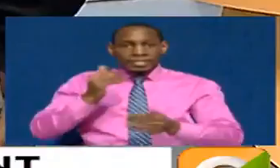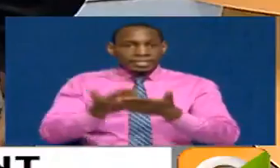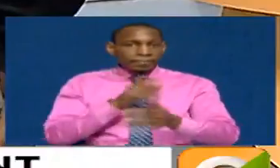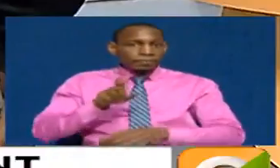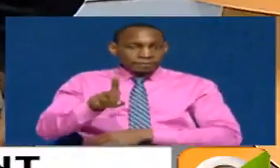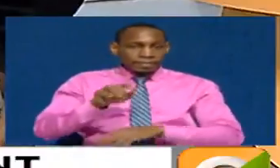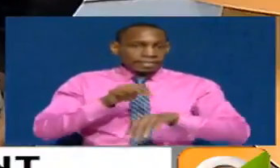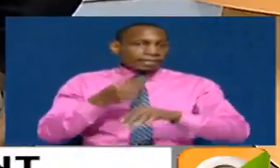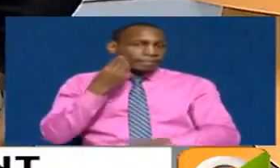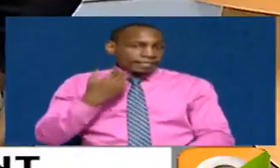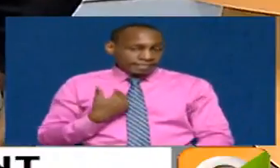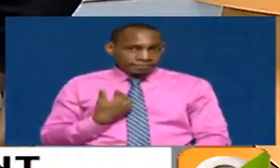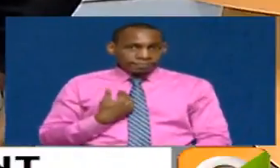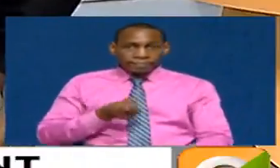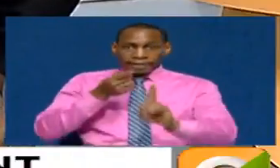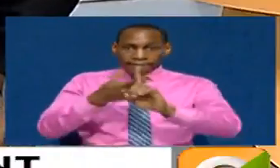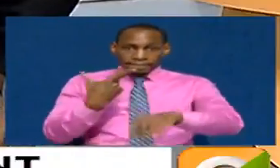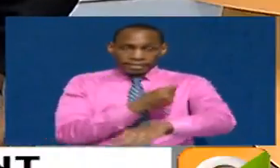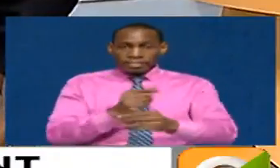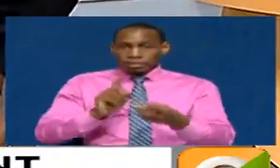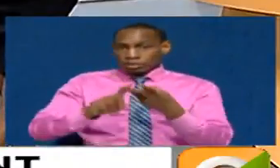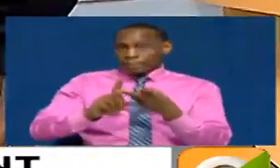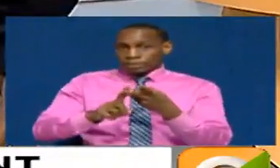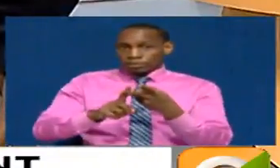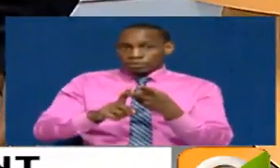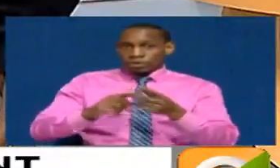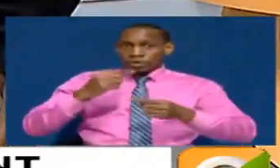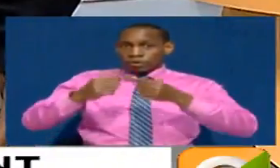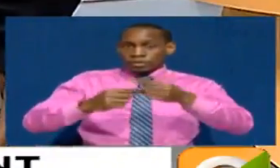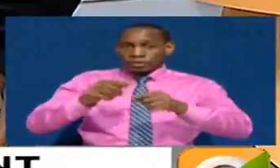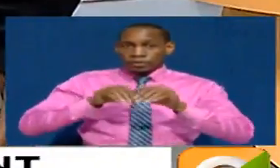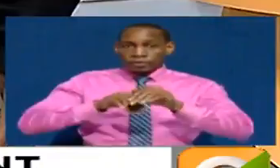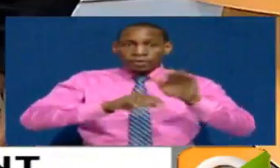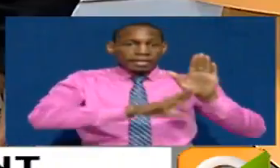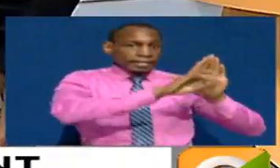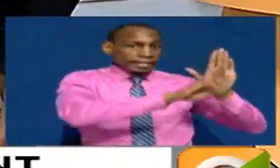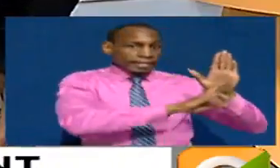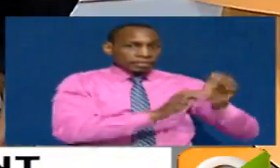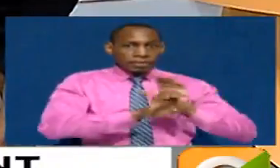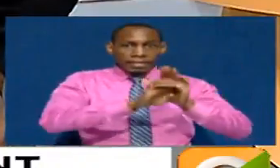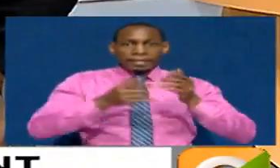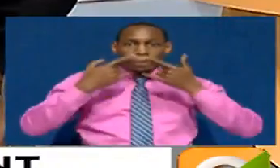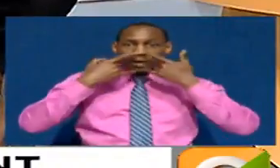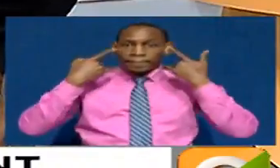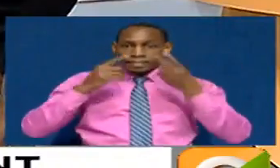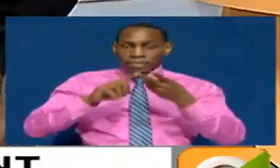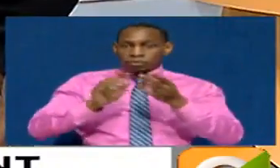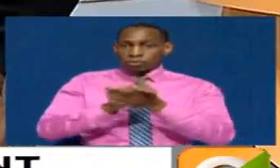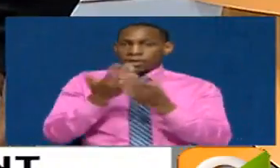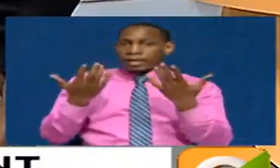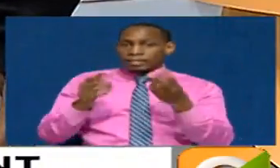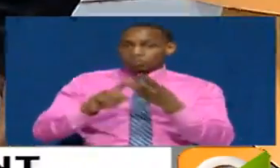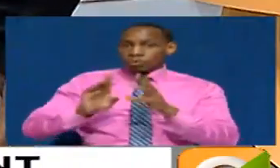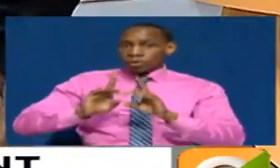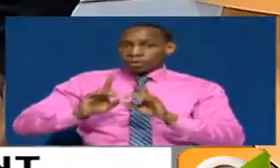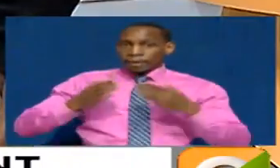if they contract it, vaccination coupled with continued adherence to the protocols like masking, hand washing, and